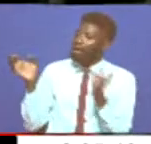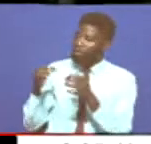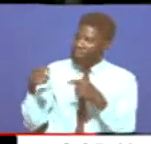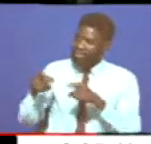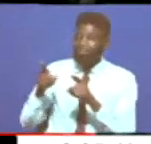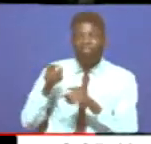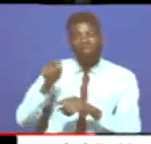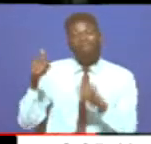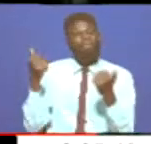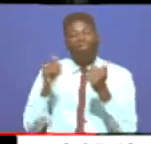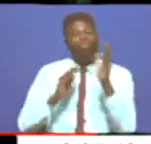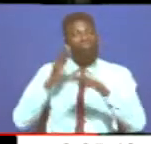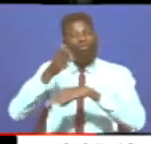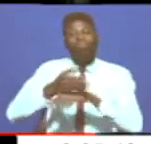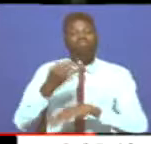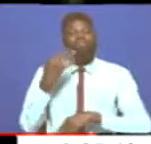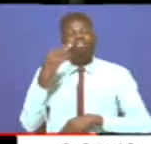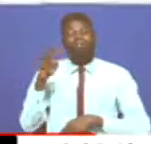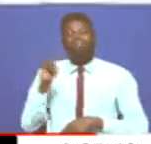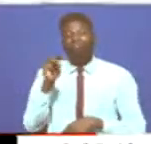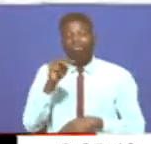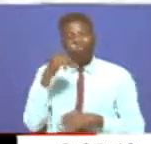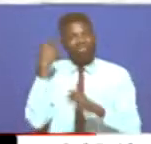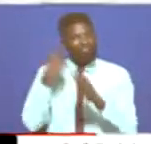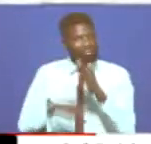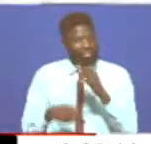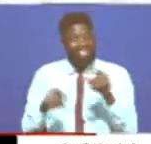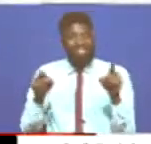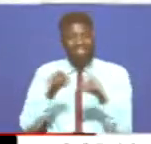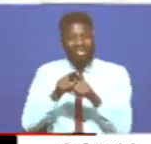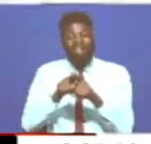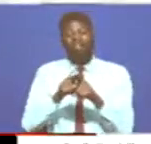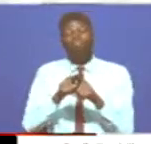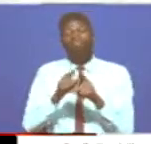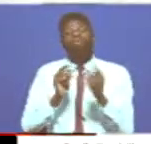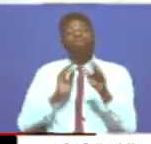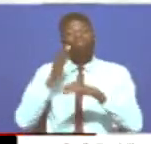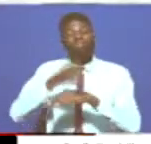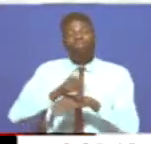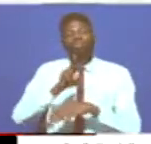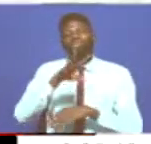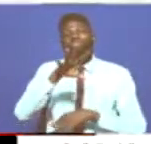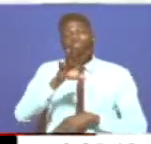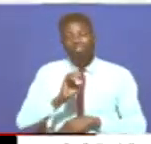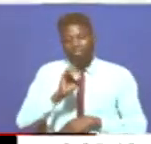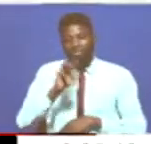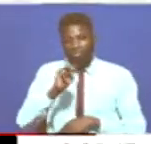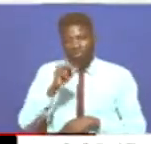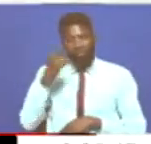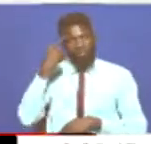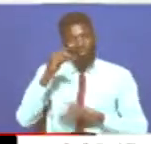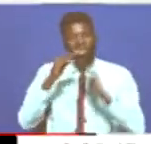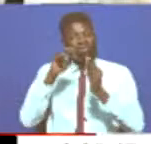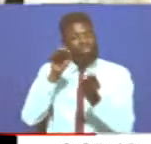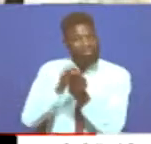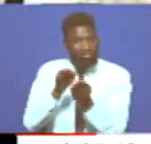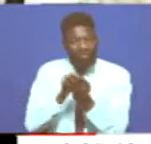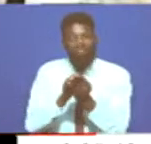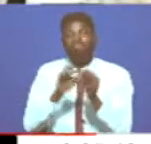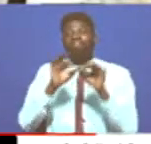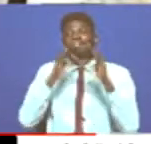million shillings in tax arrears and around 250 million shillings in debt to Equity, Family and Absa